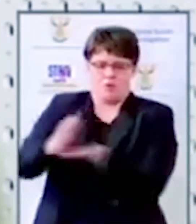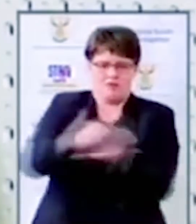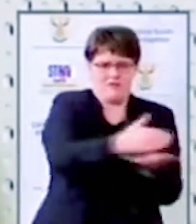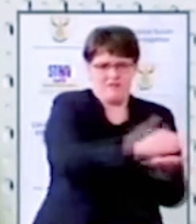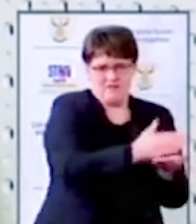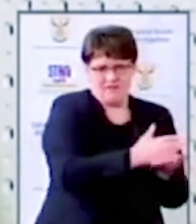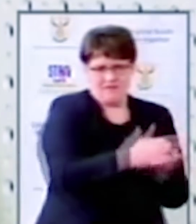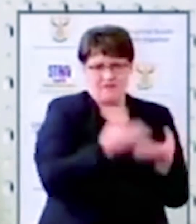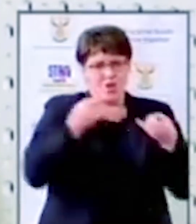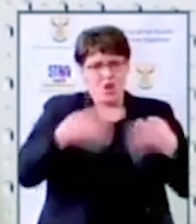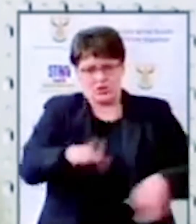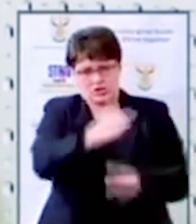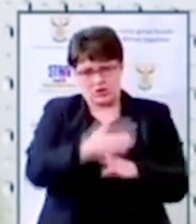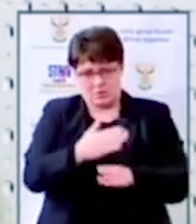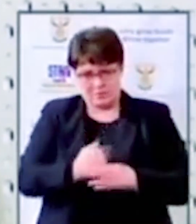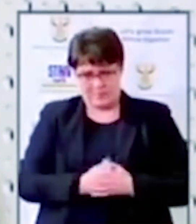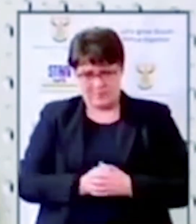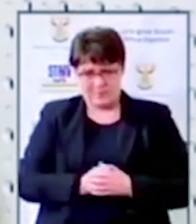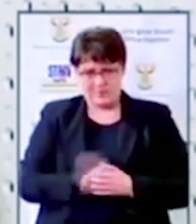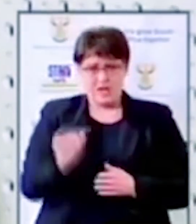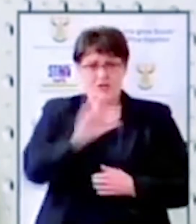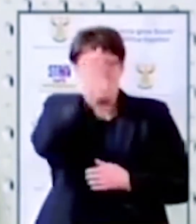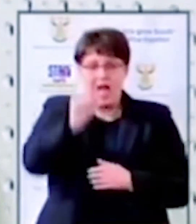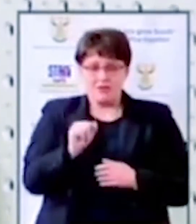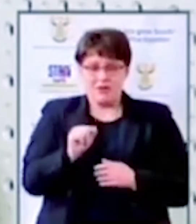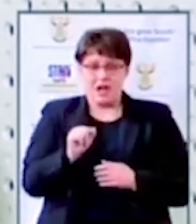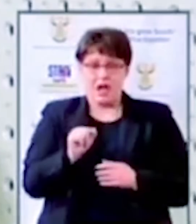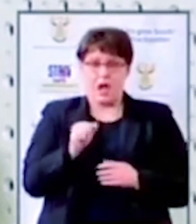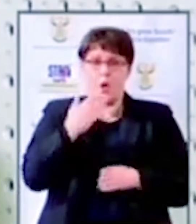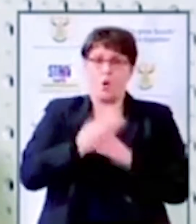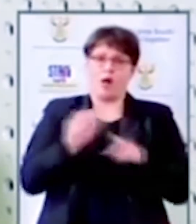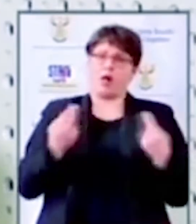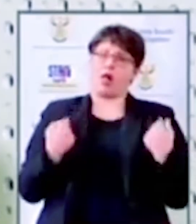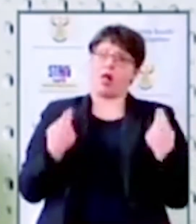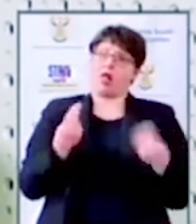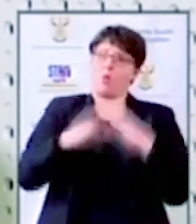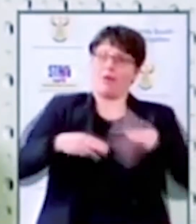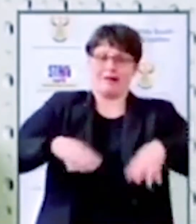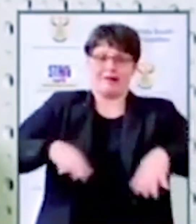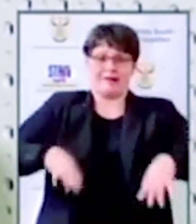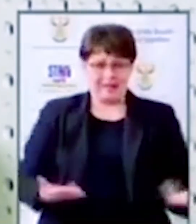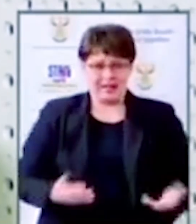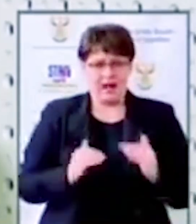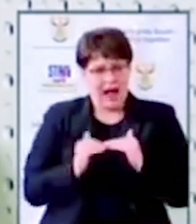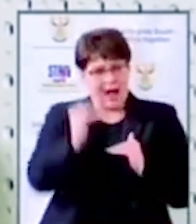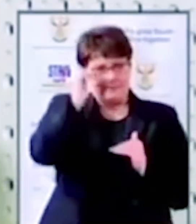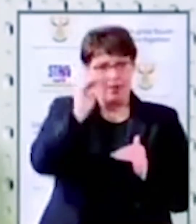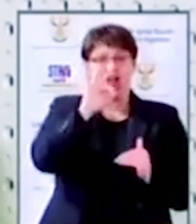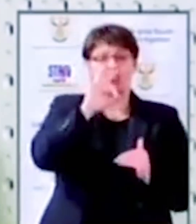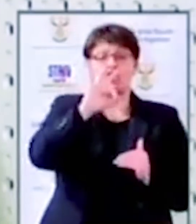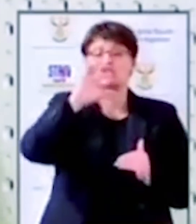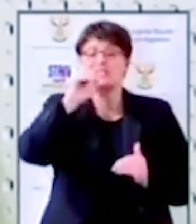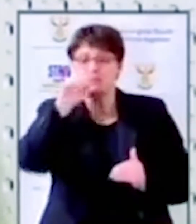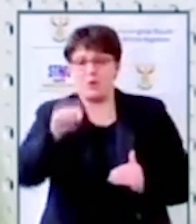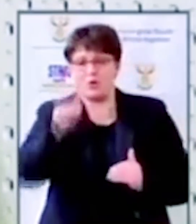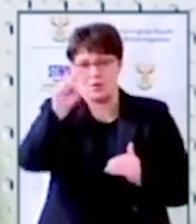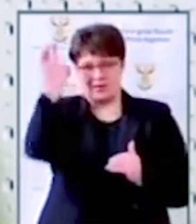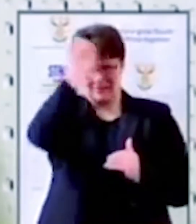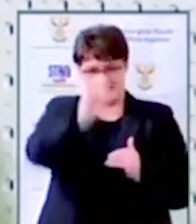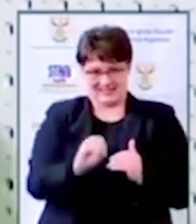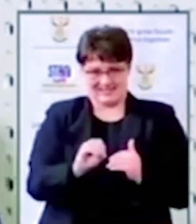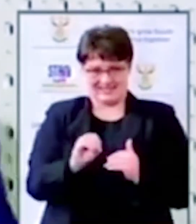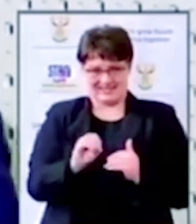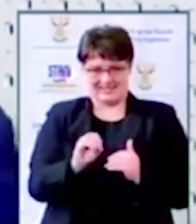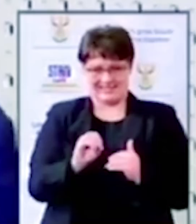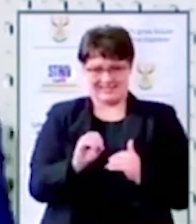South African unemployment has also risen to around 30.1% in the first